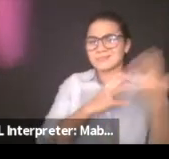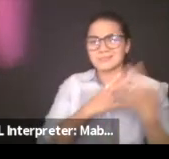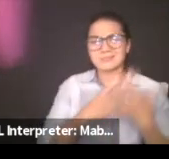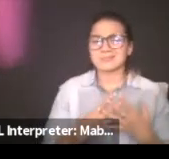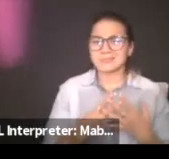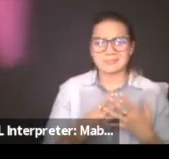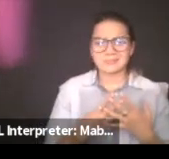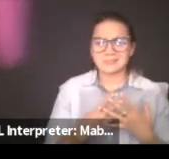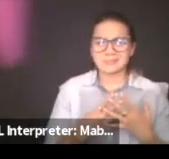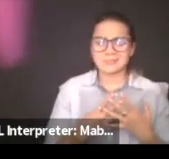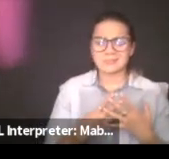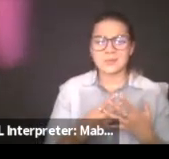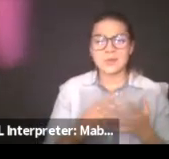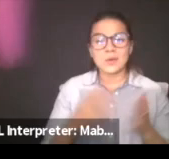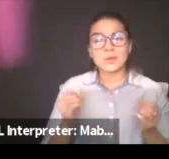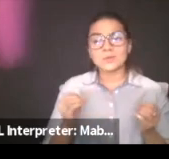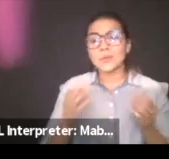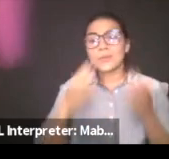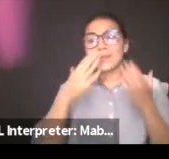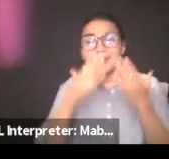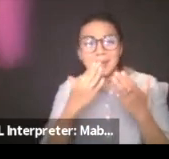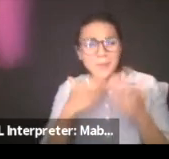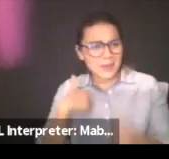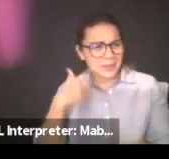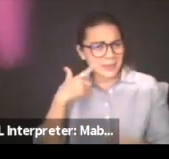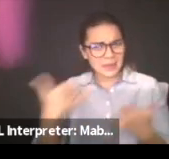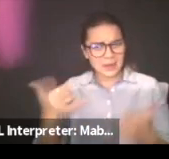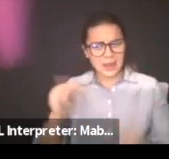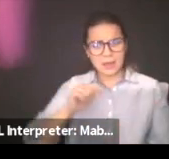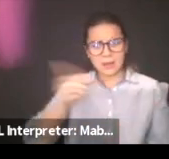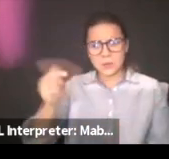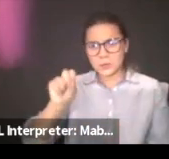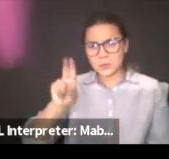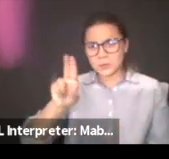that I'm turning it over to Sujatha.